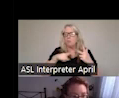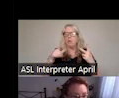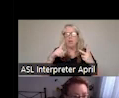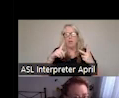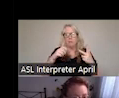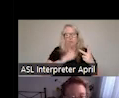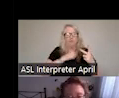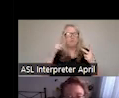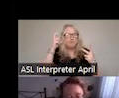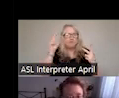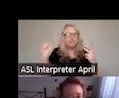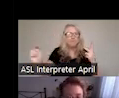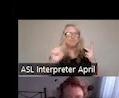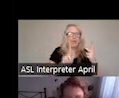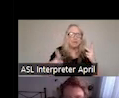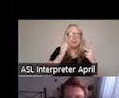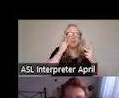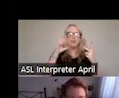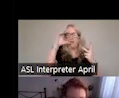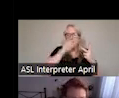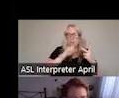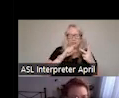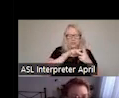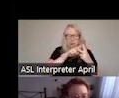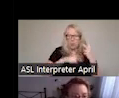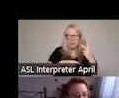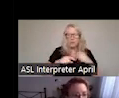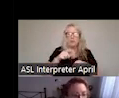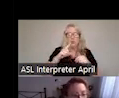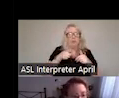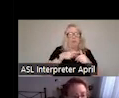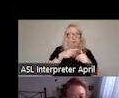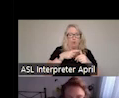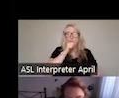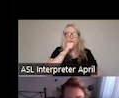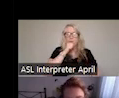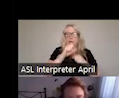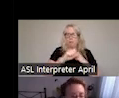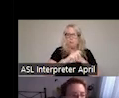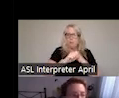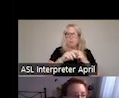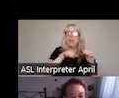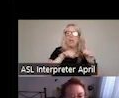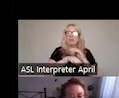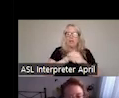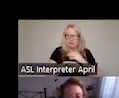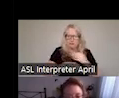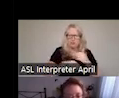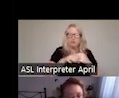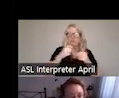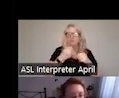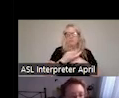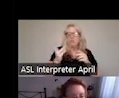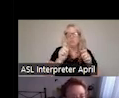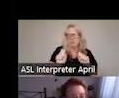from other people if you think I've missed a major one. First, privacy promotes access. In the next few slides,